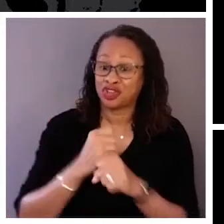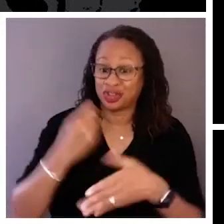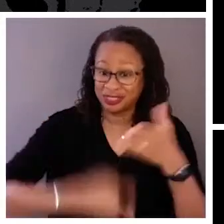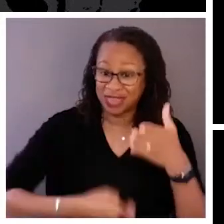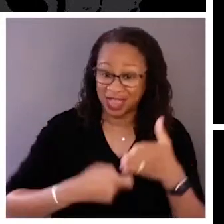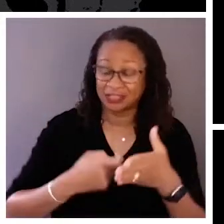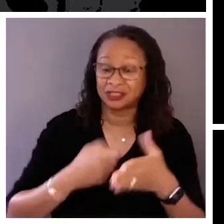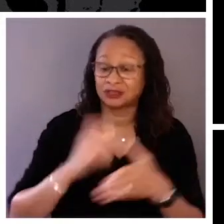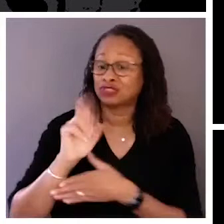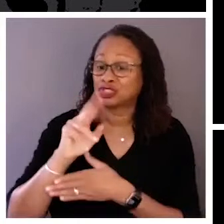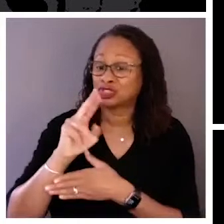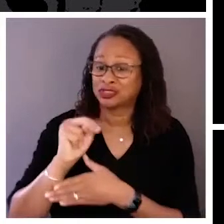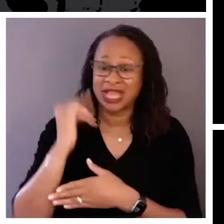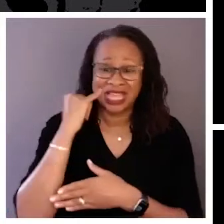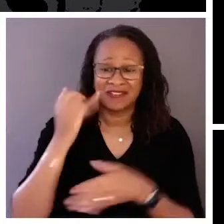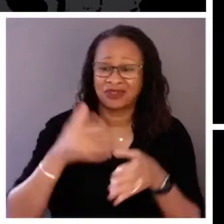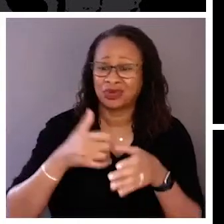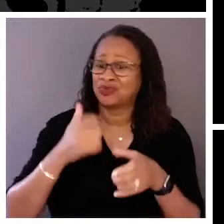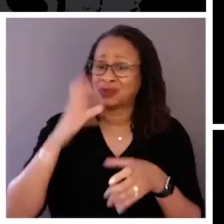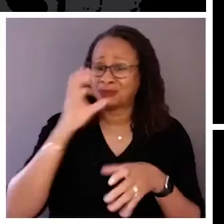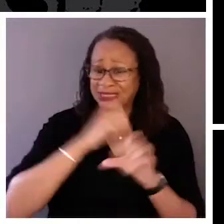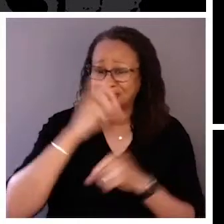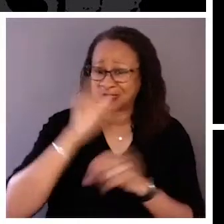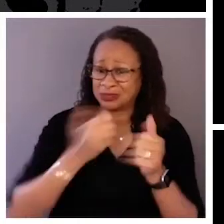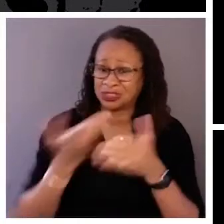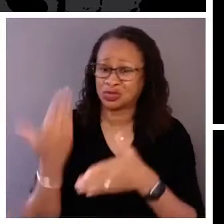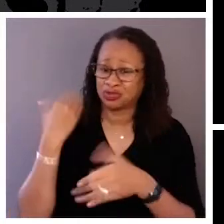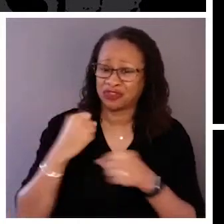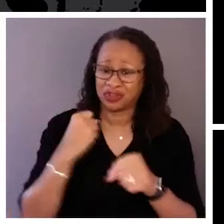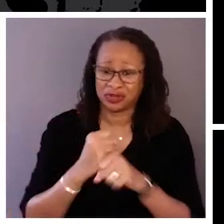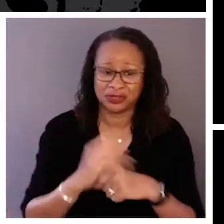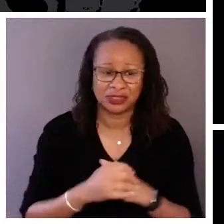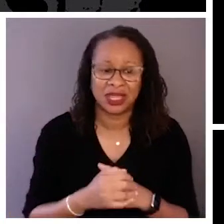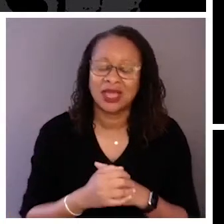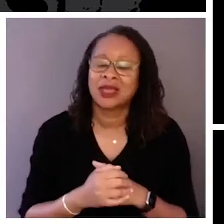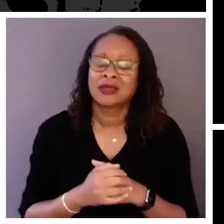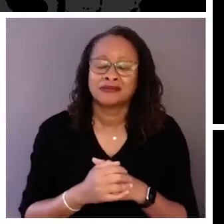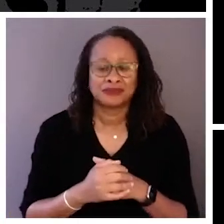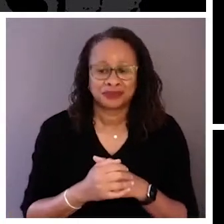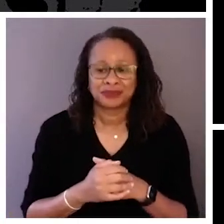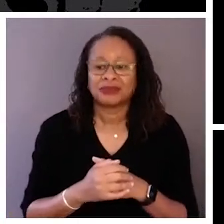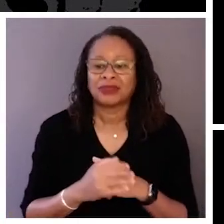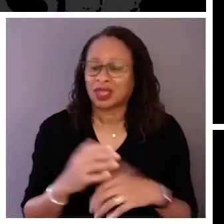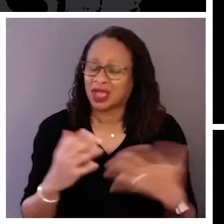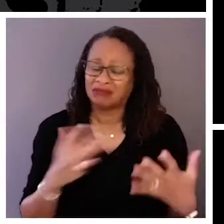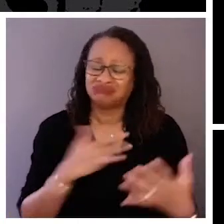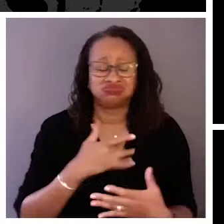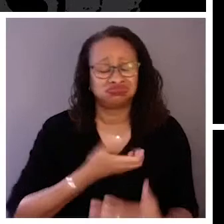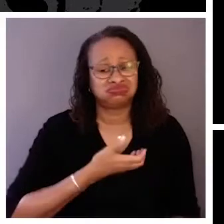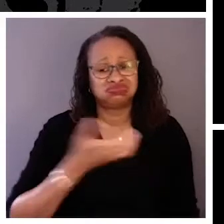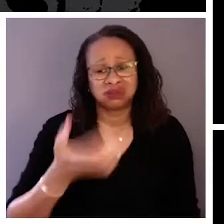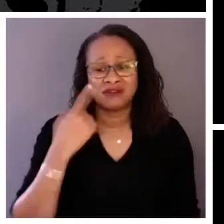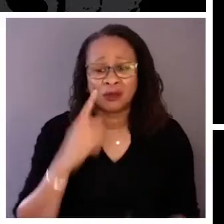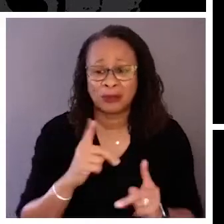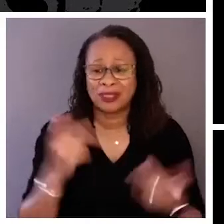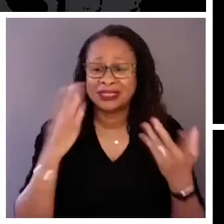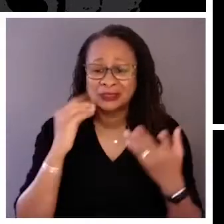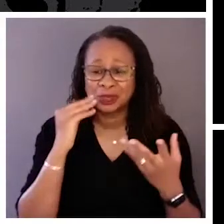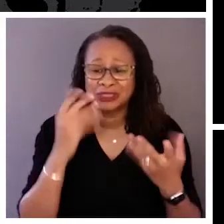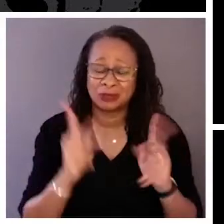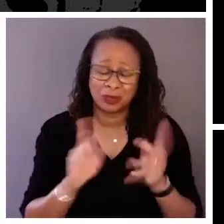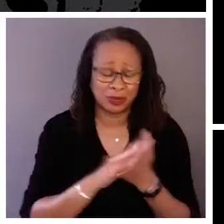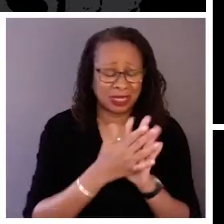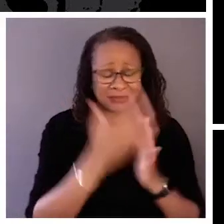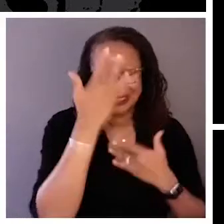behind for whatever reason, and my heart goes out to people who fall behind, because I know it happens. People get sick, they have